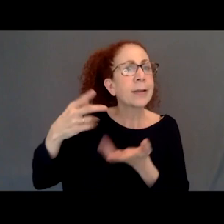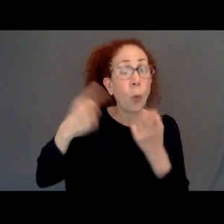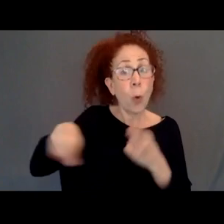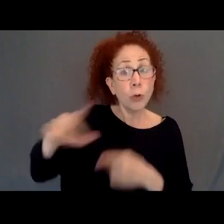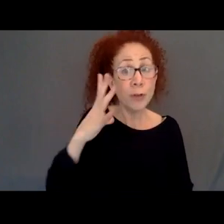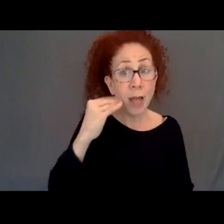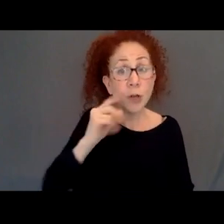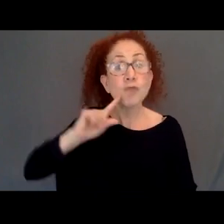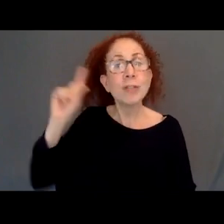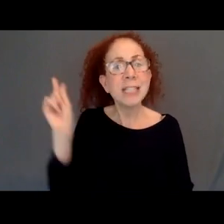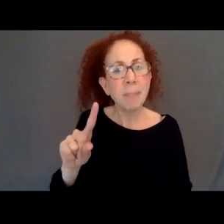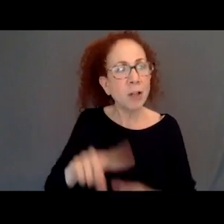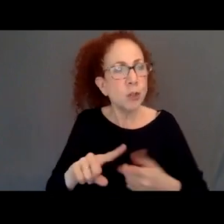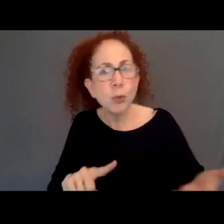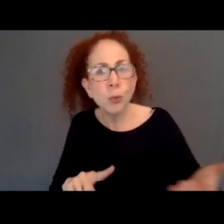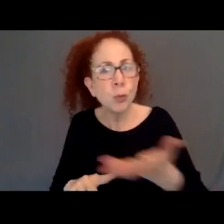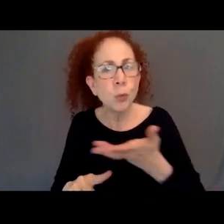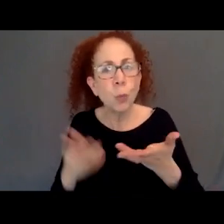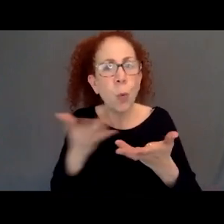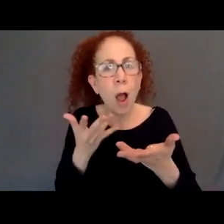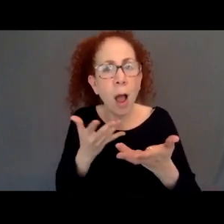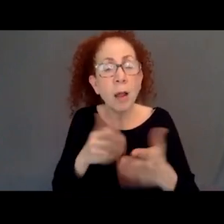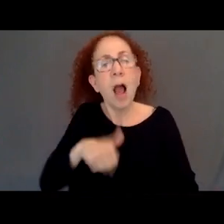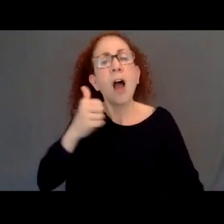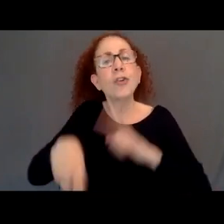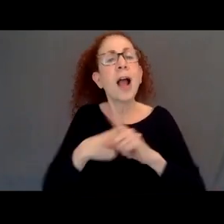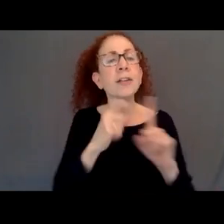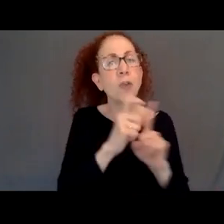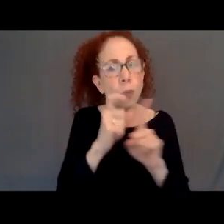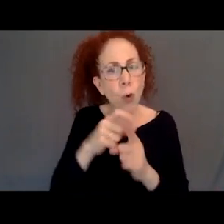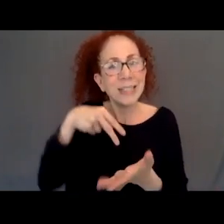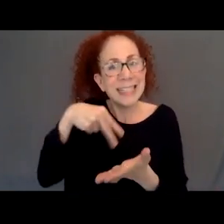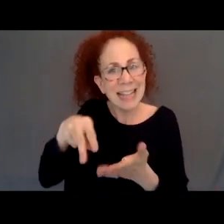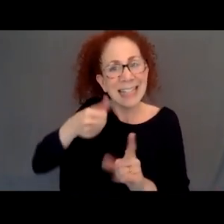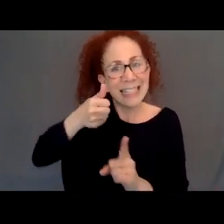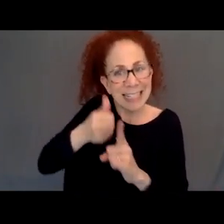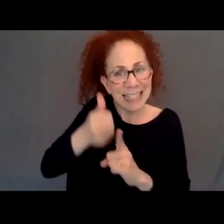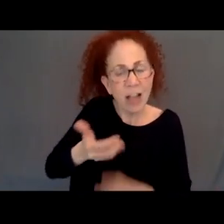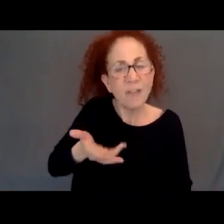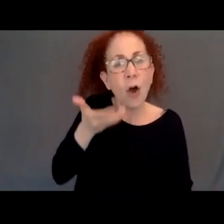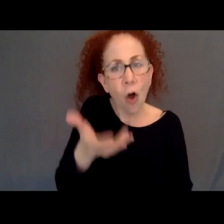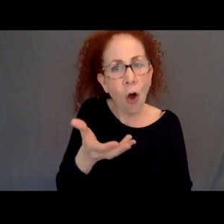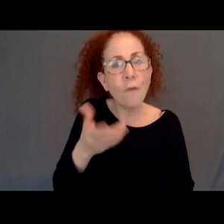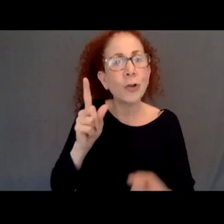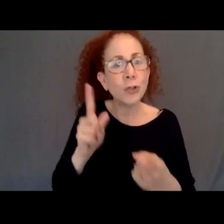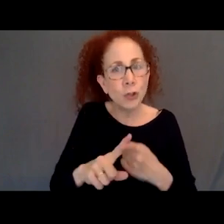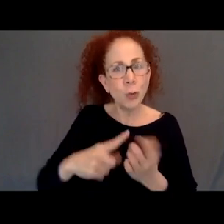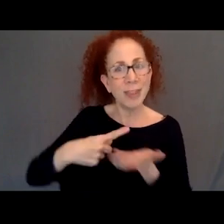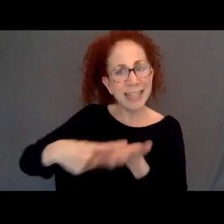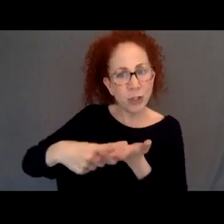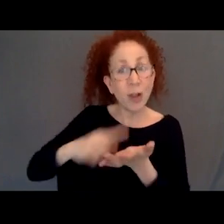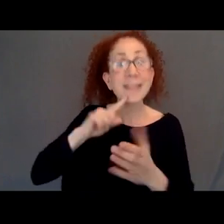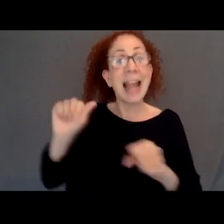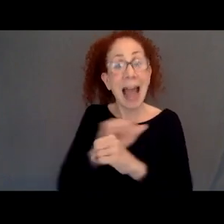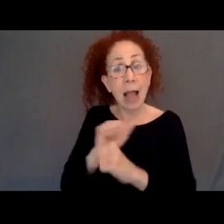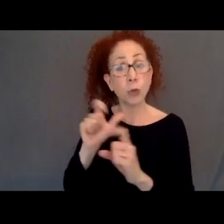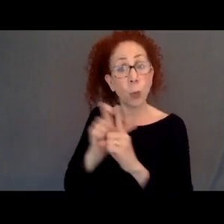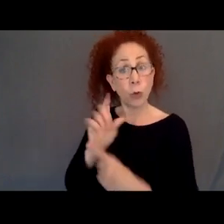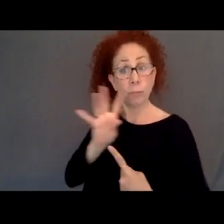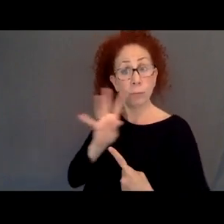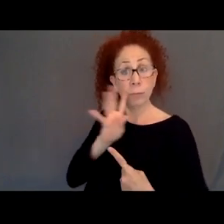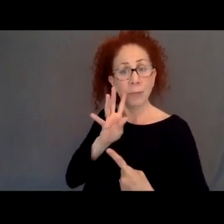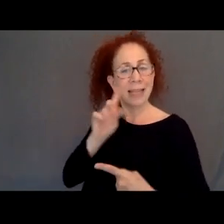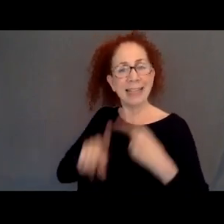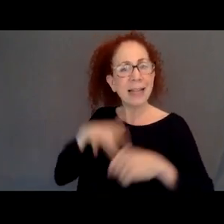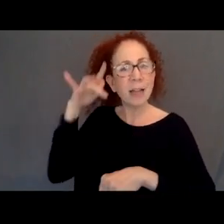it, responds to? And what are the other kinds of words that dance adds into a discourse that, you know, actual uttered words sometimes don't